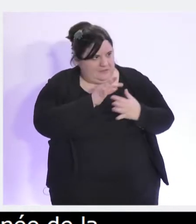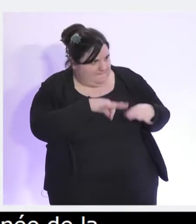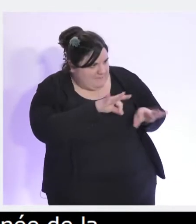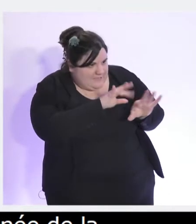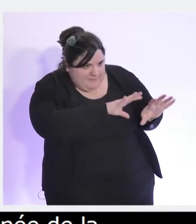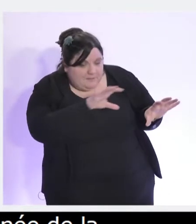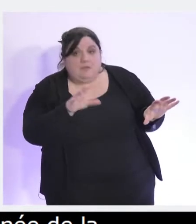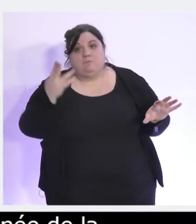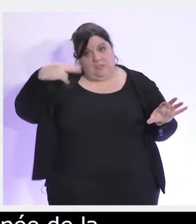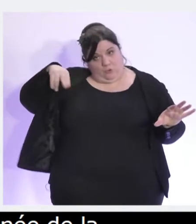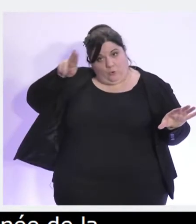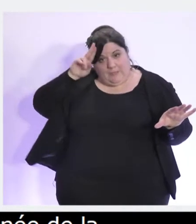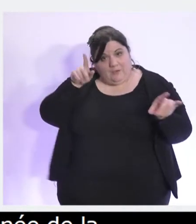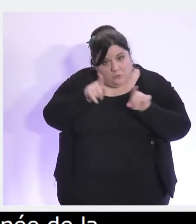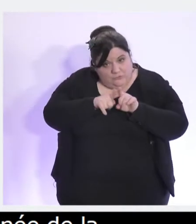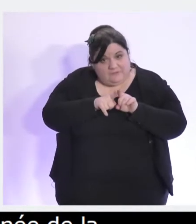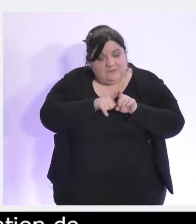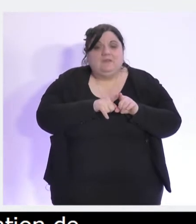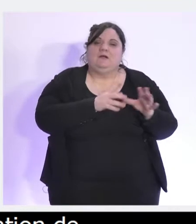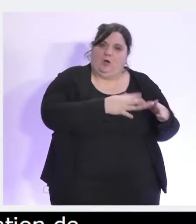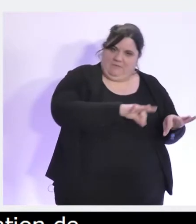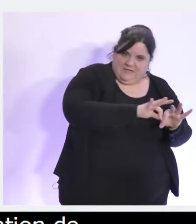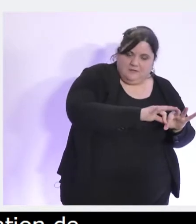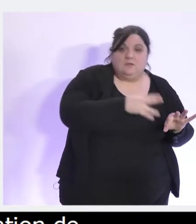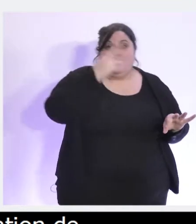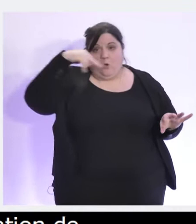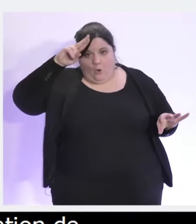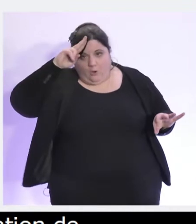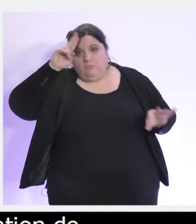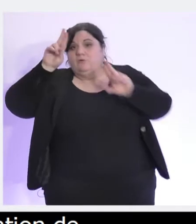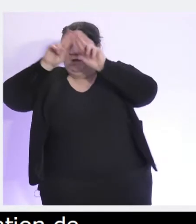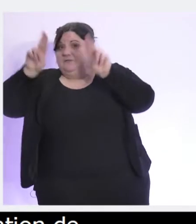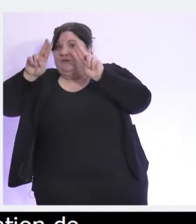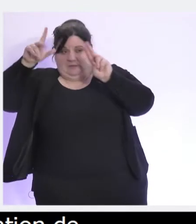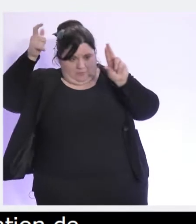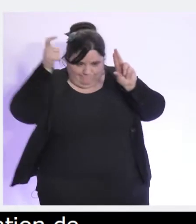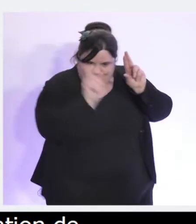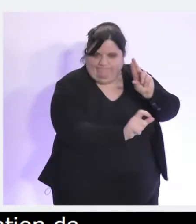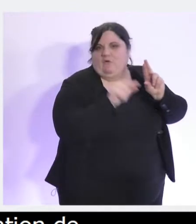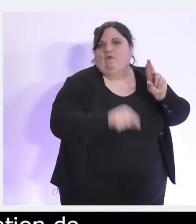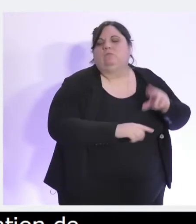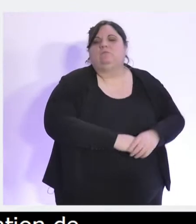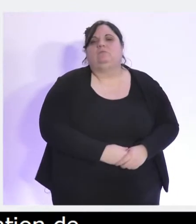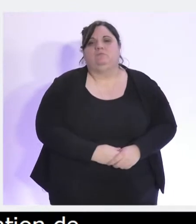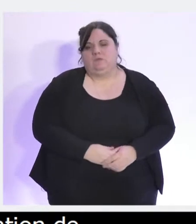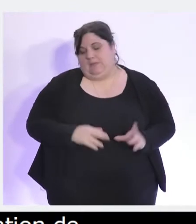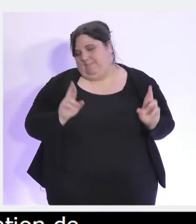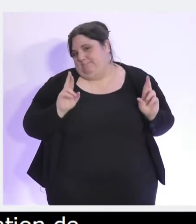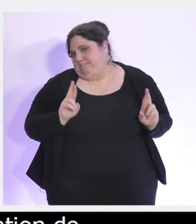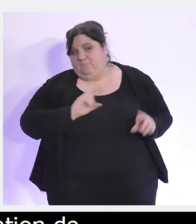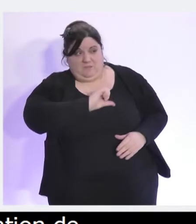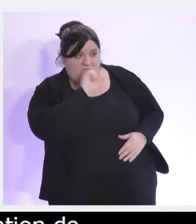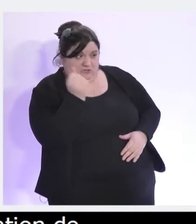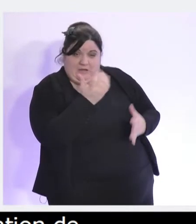to continue working with member states and all relevant players to ensure the rights of persons with disabilities in